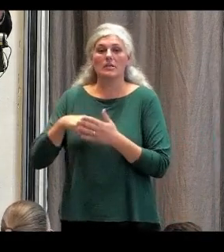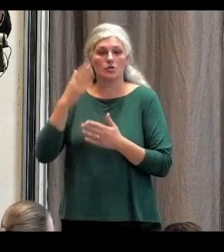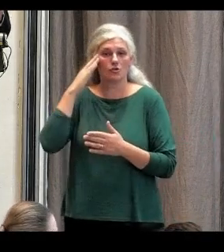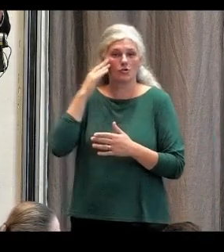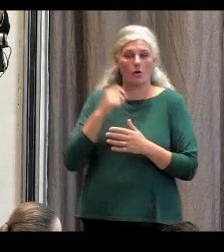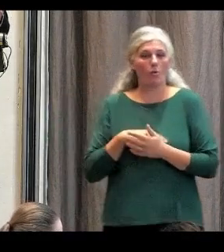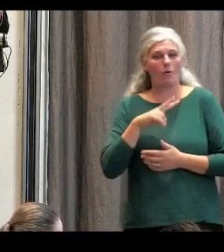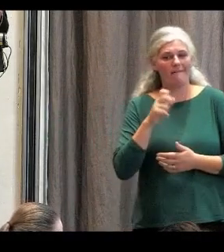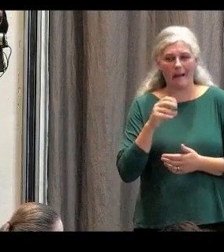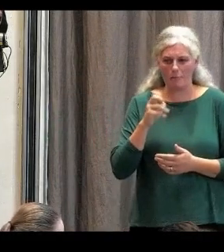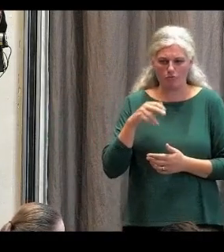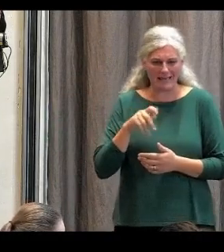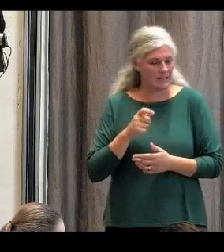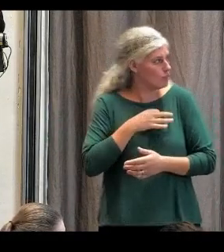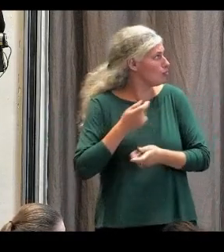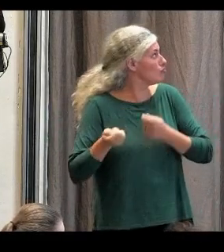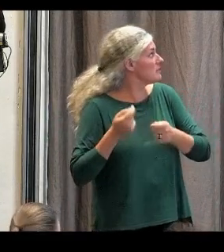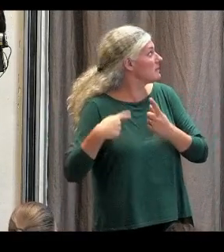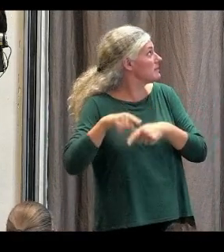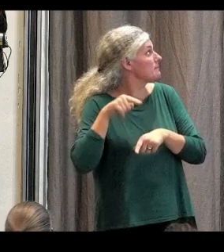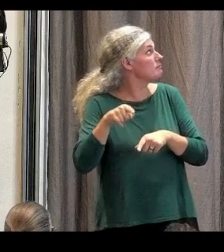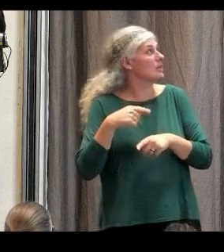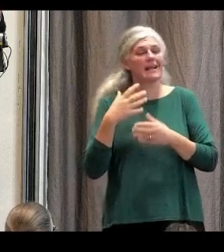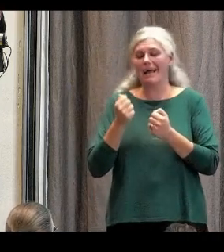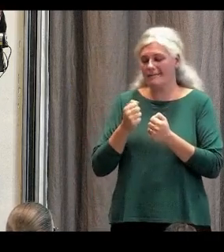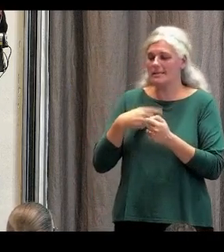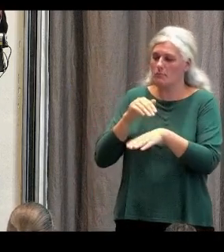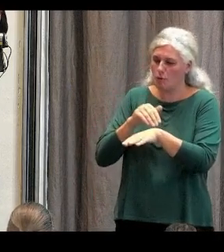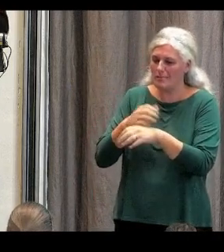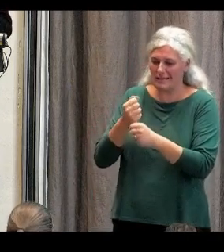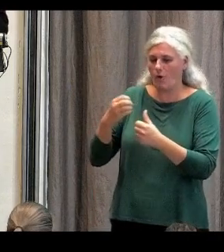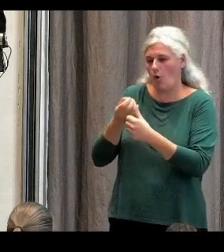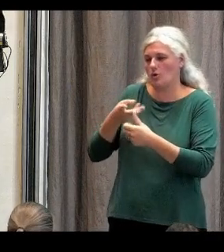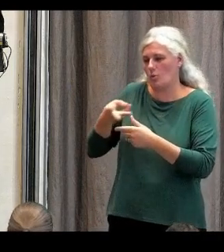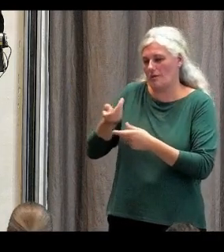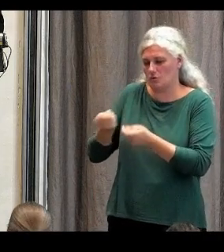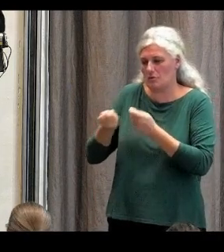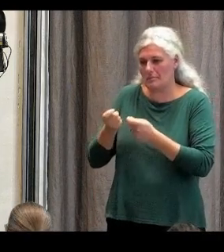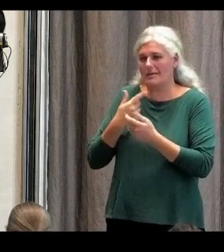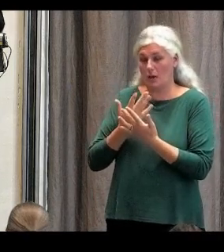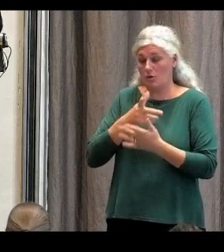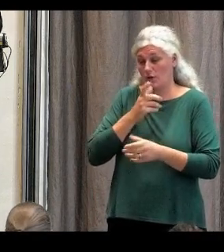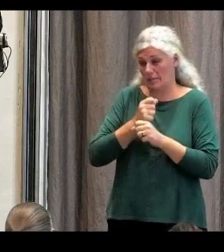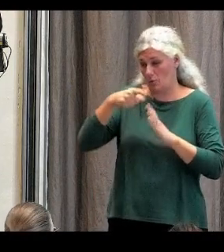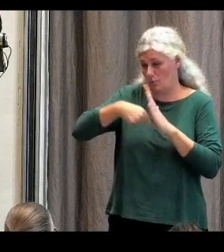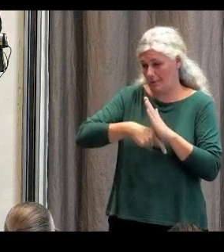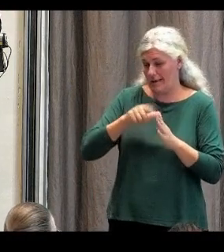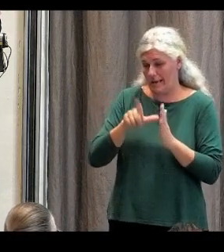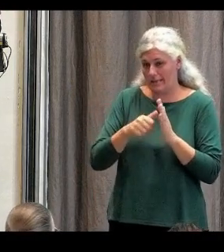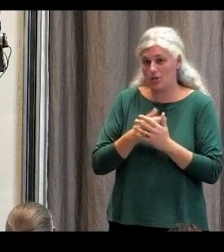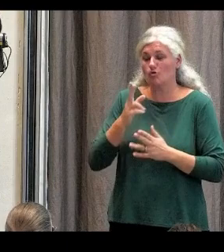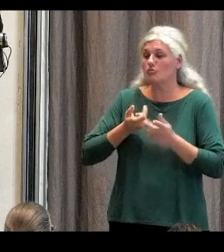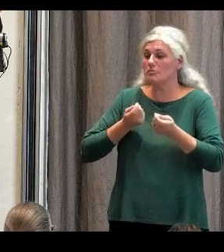is a really good treatment in this situation, but it comes with some problems that we'll discuss in a moment. And again, should a